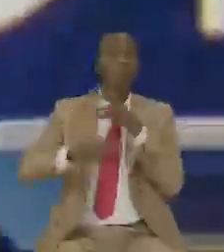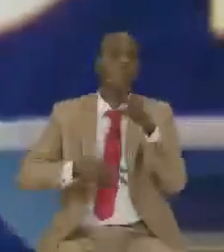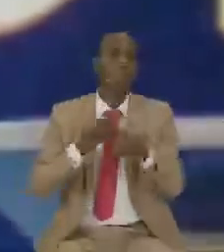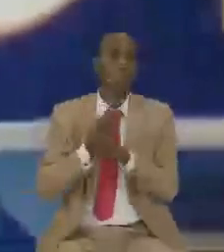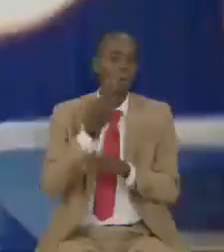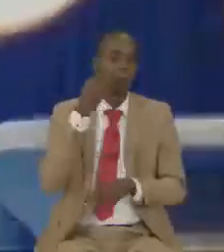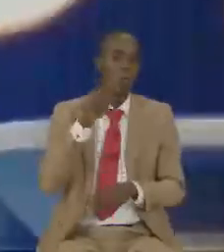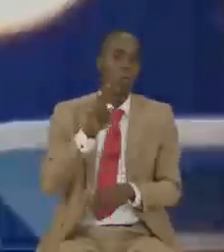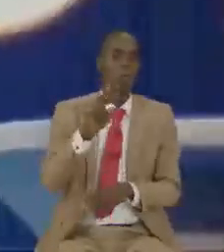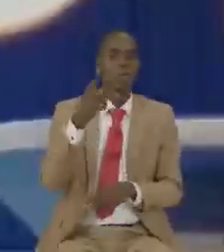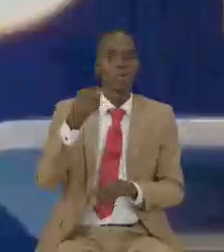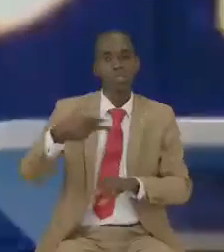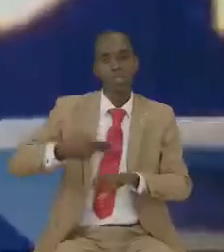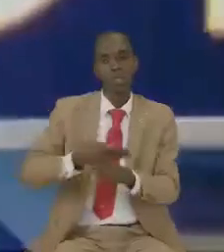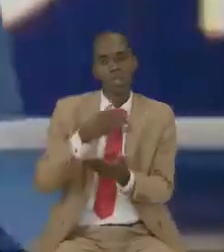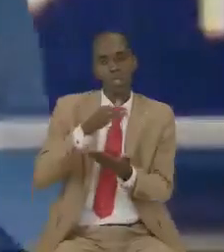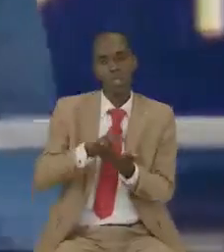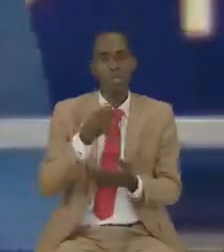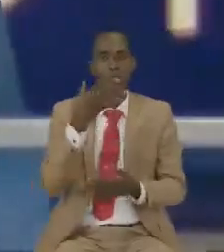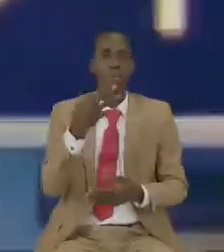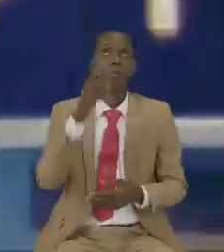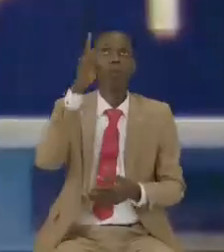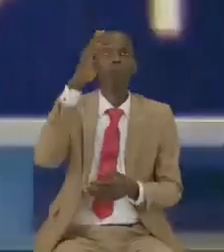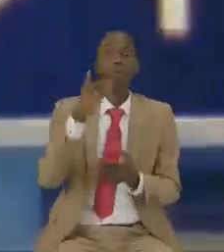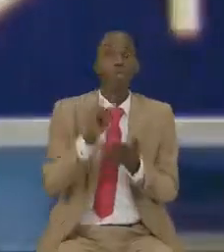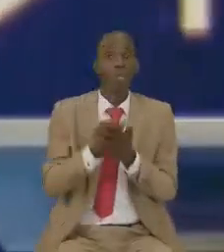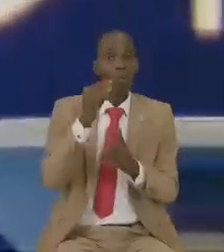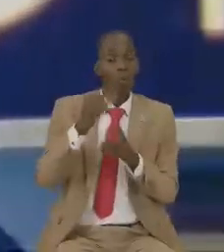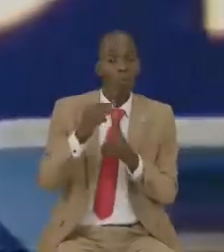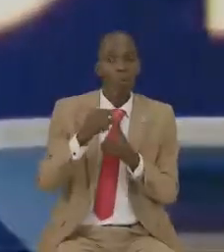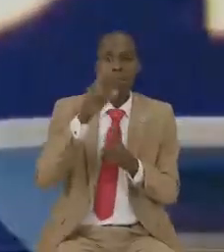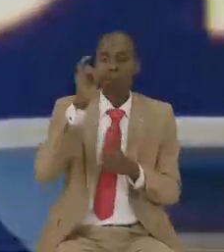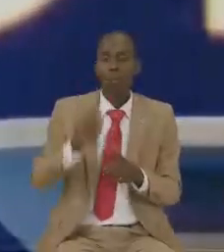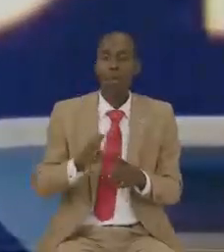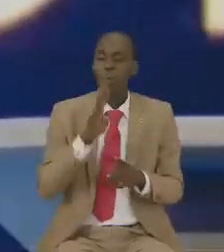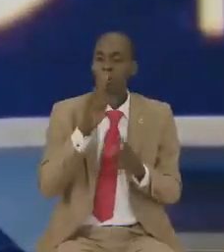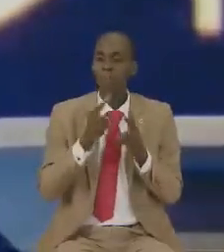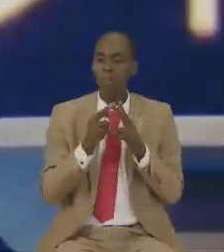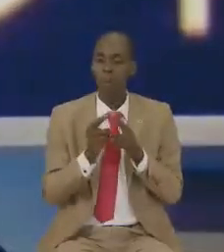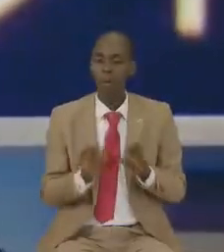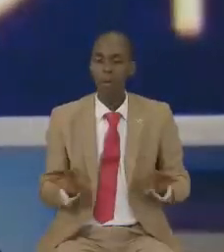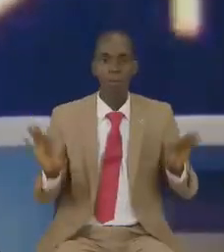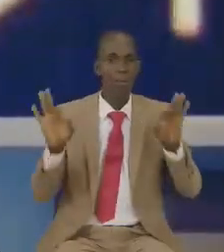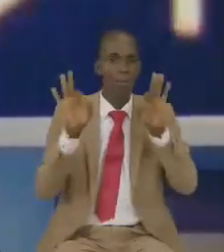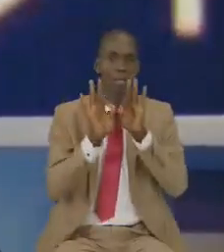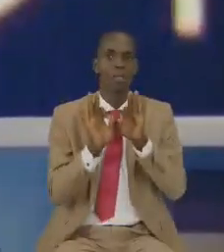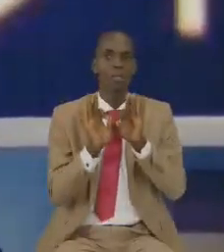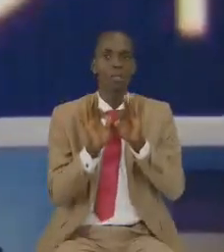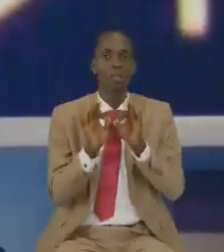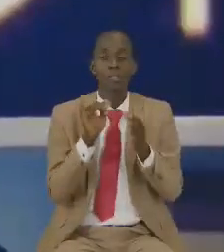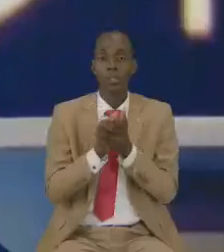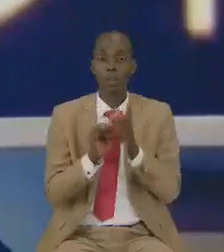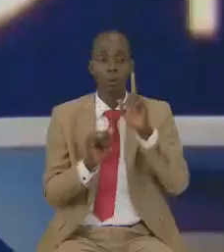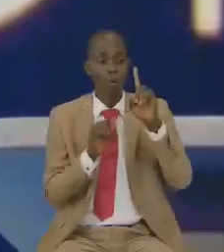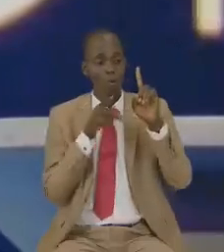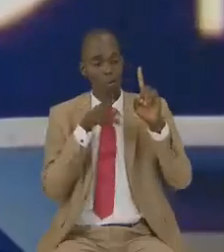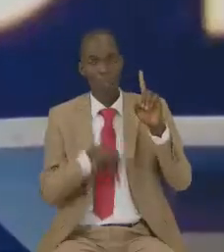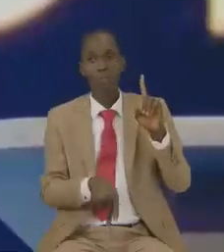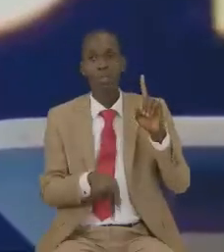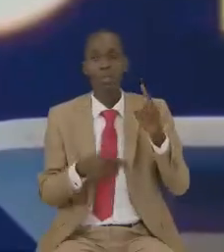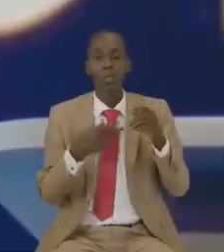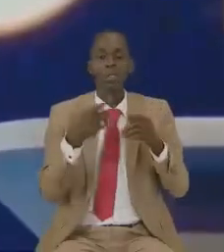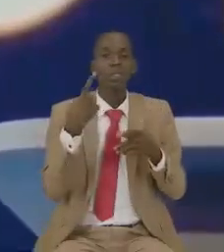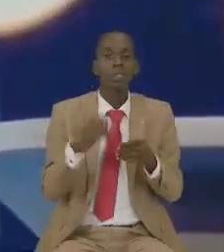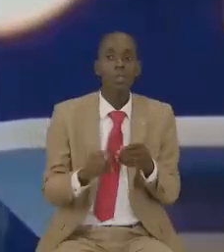the Lamb of God. That statement must be so important that one person, the